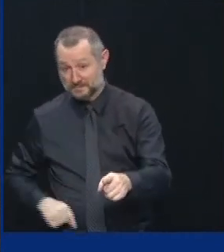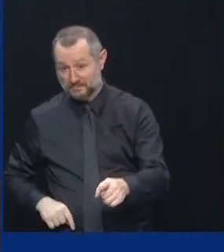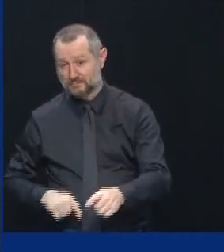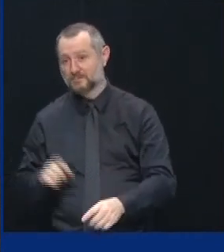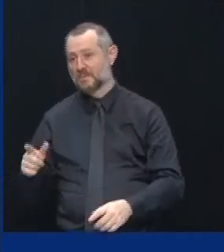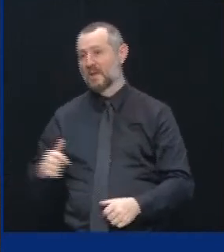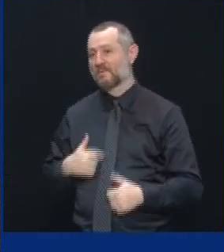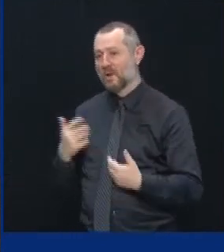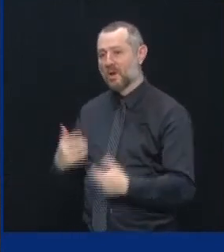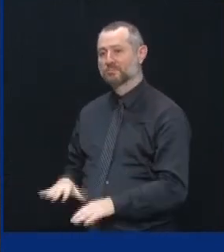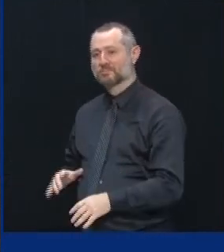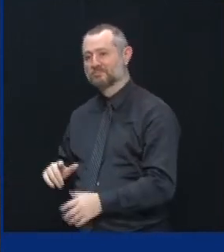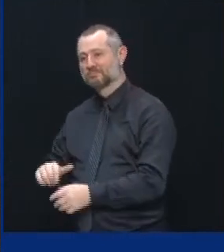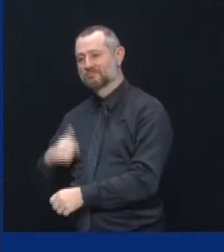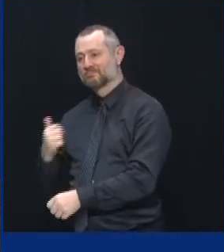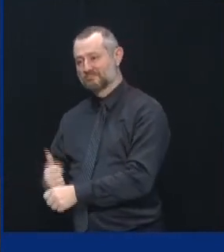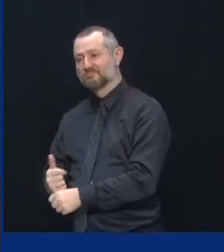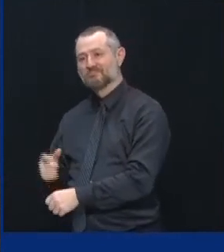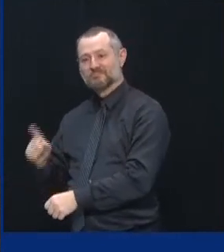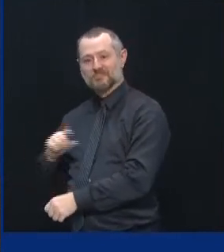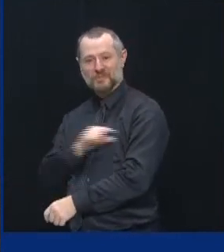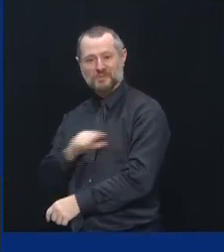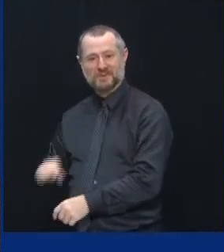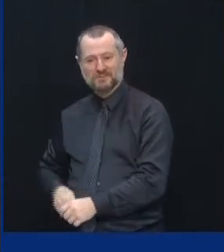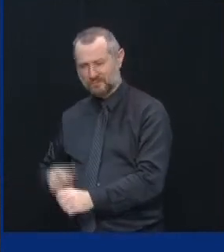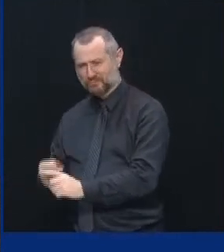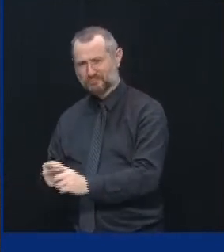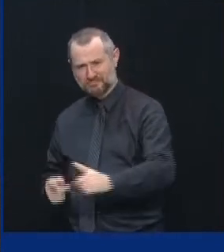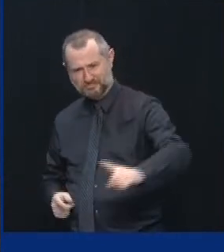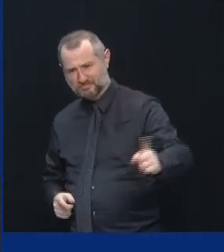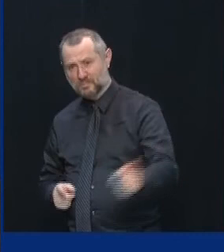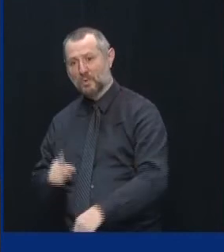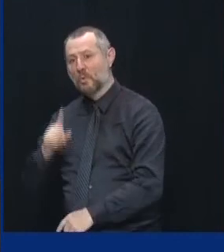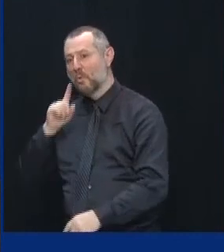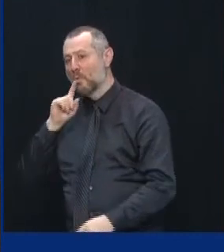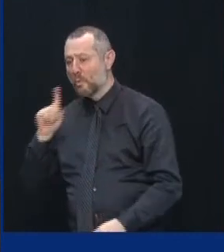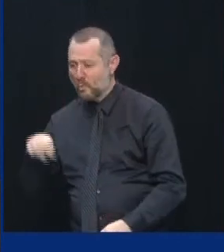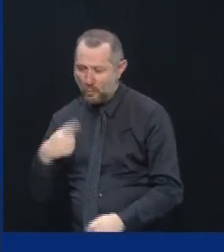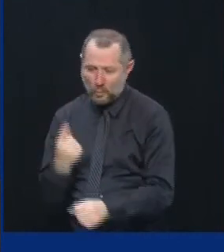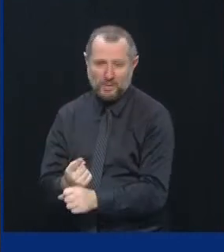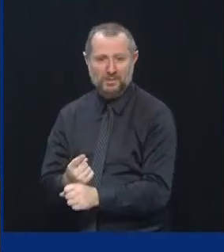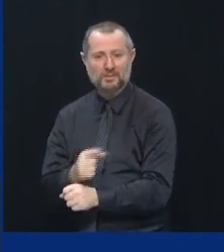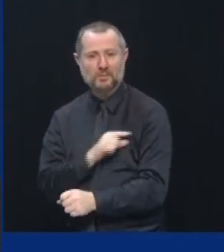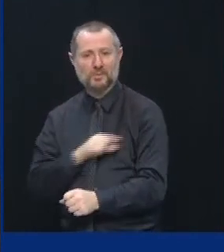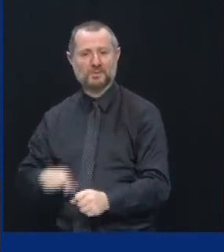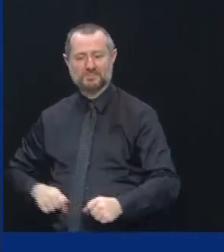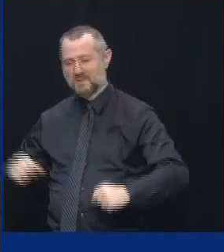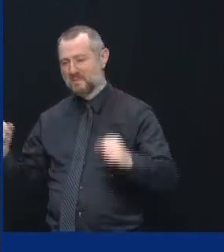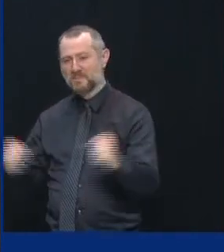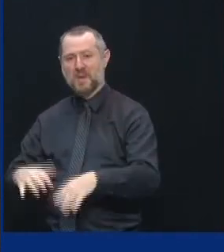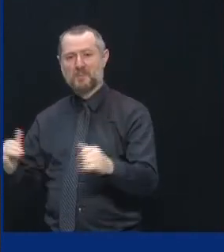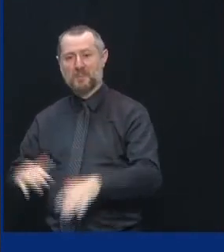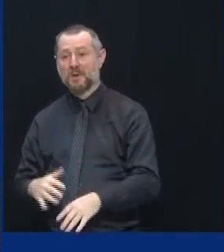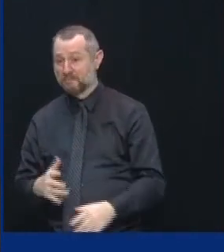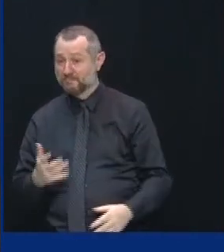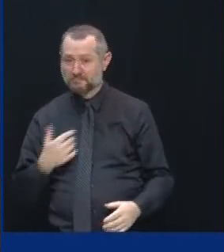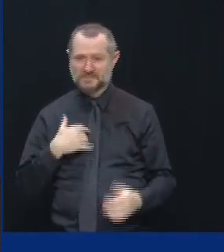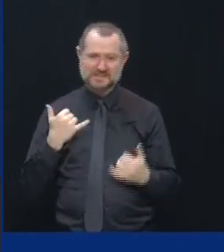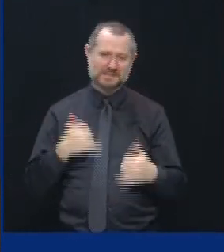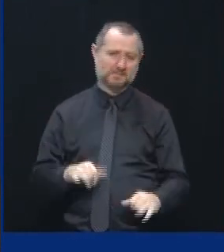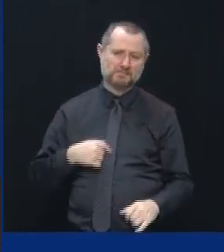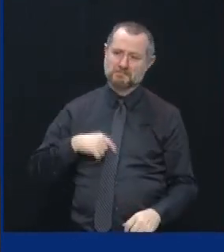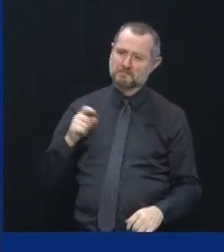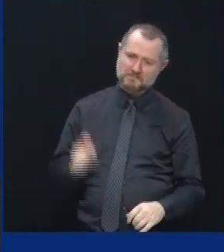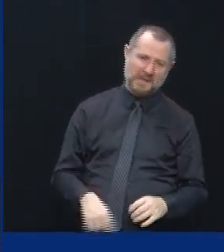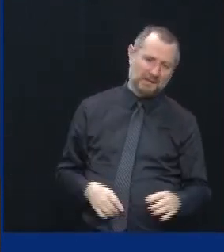Queens. And it's only for Queens residents. Now you have the access. We still have to address the